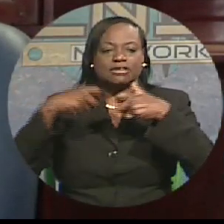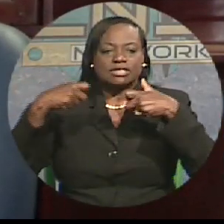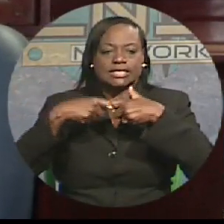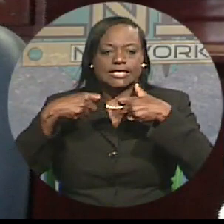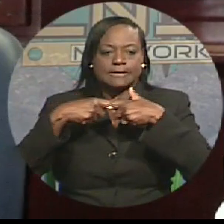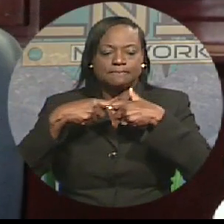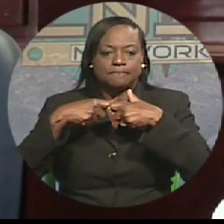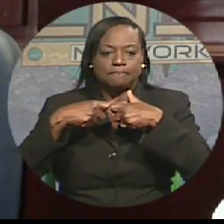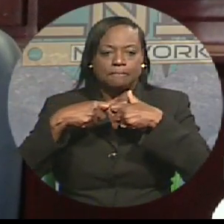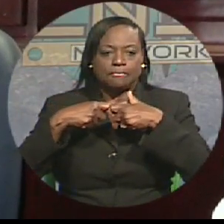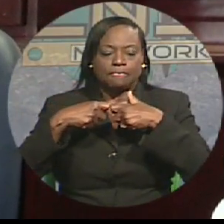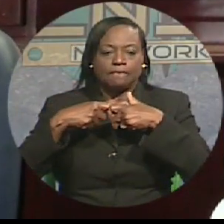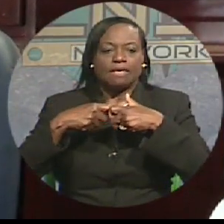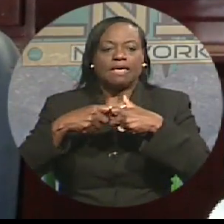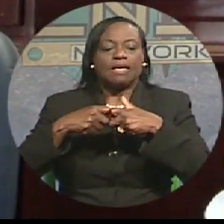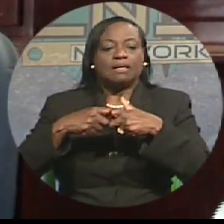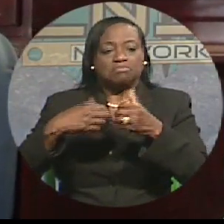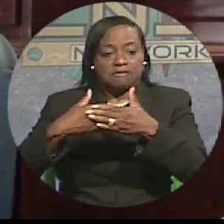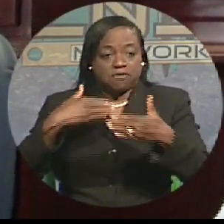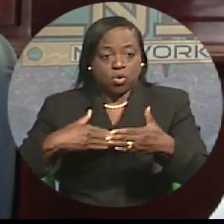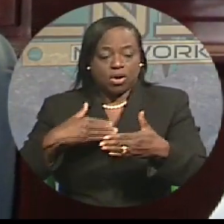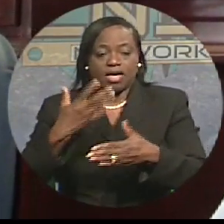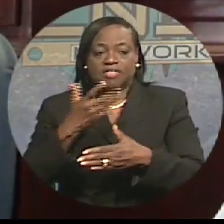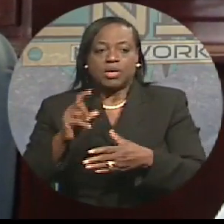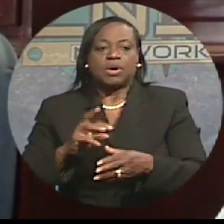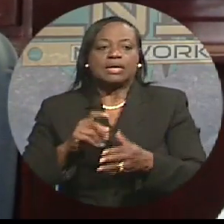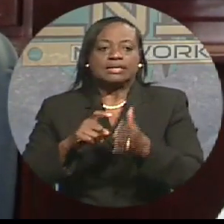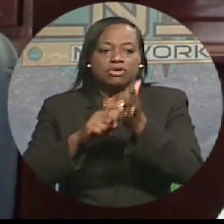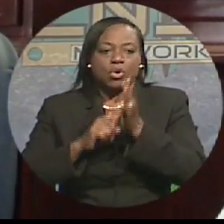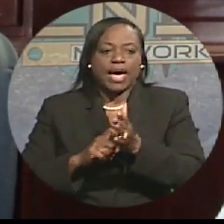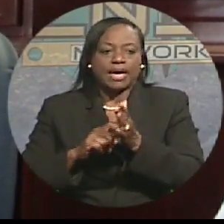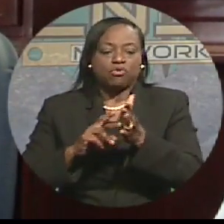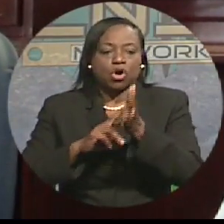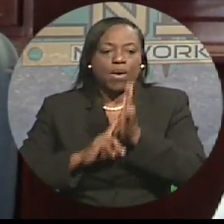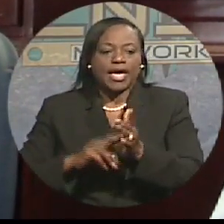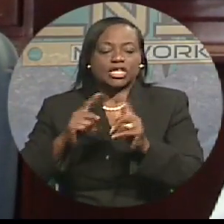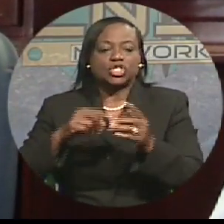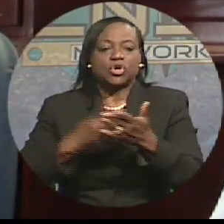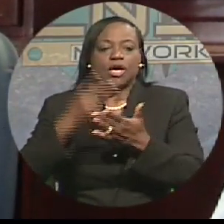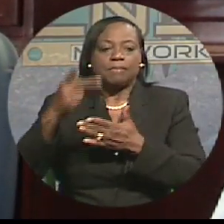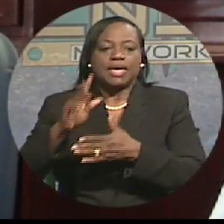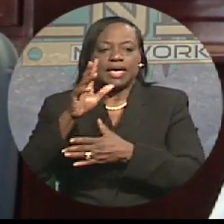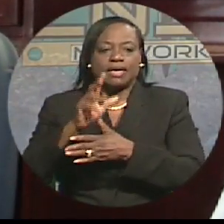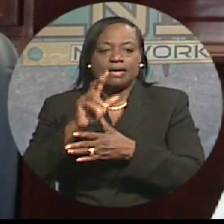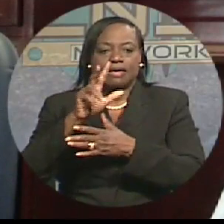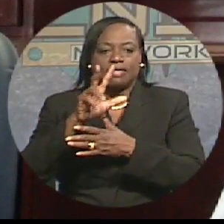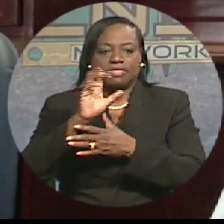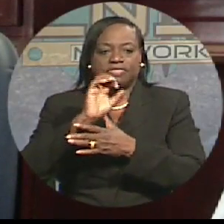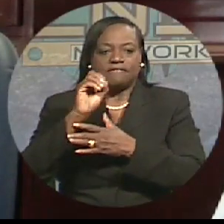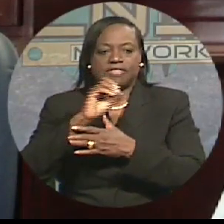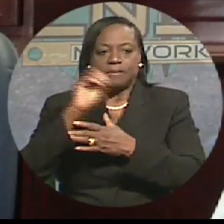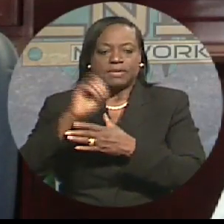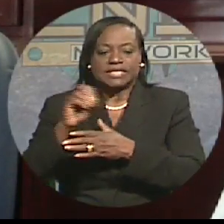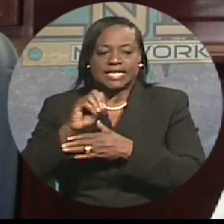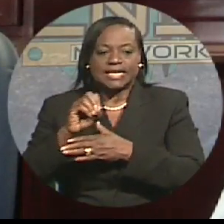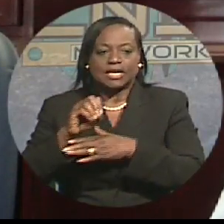Initially, customers were required to pay 25% of their overdue balances and pay the remainder over a six-month